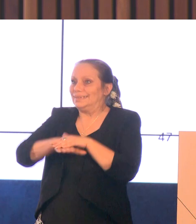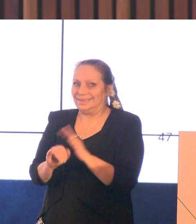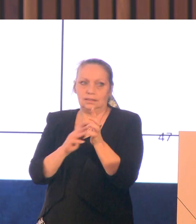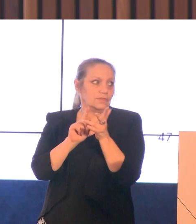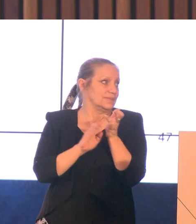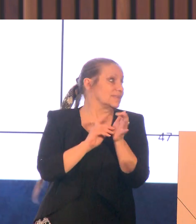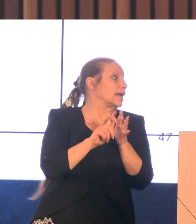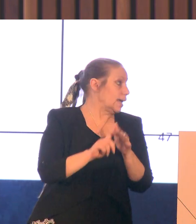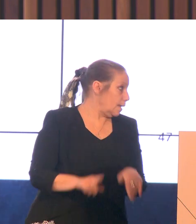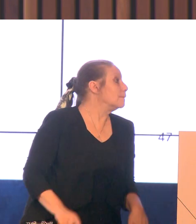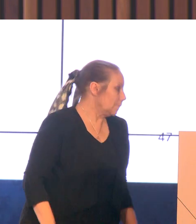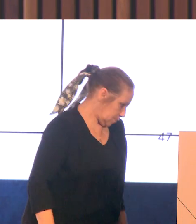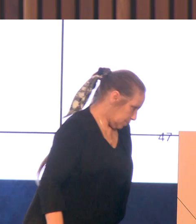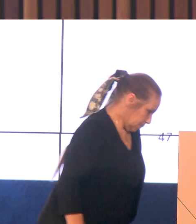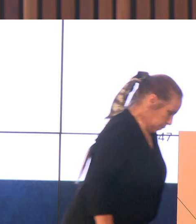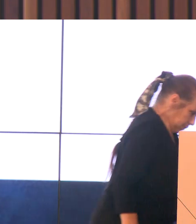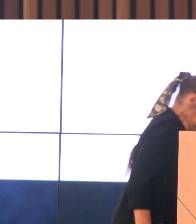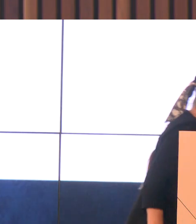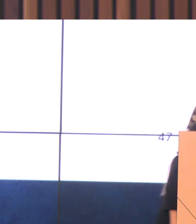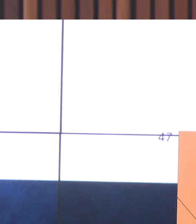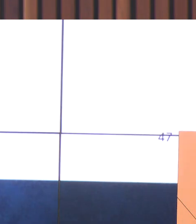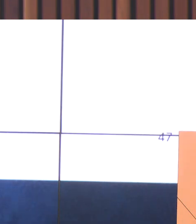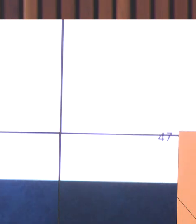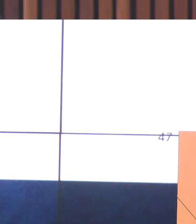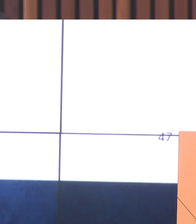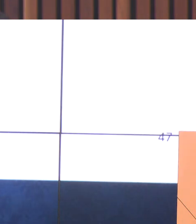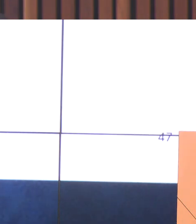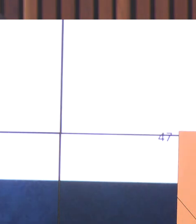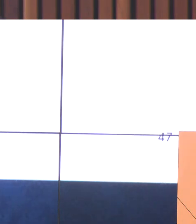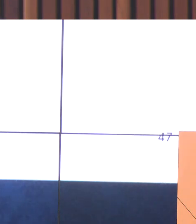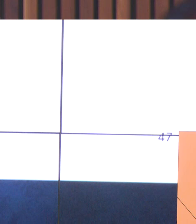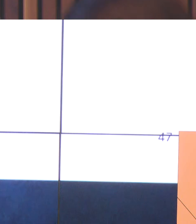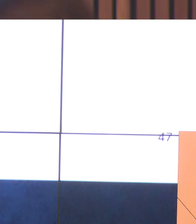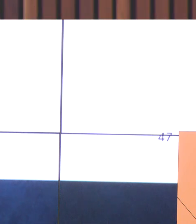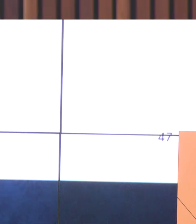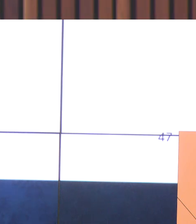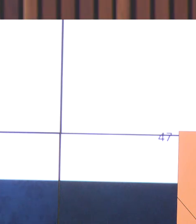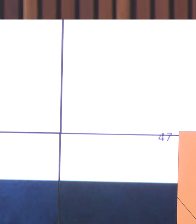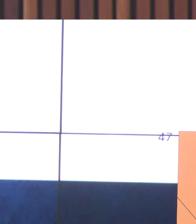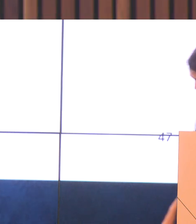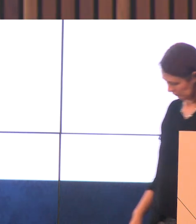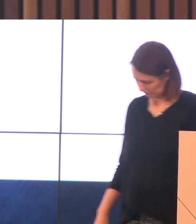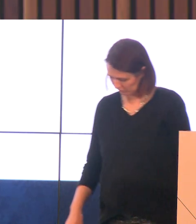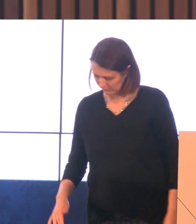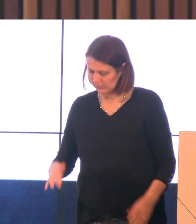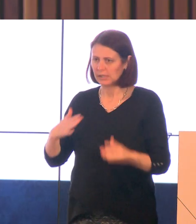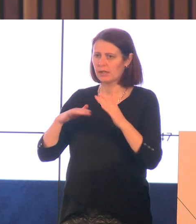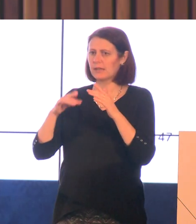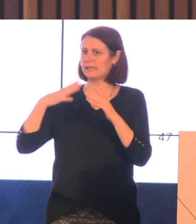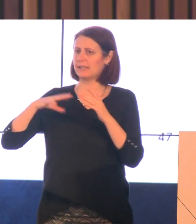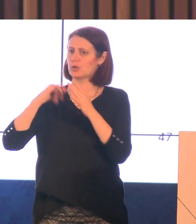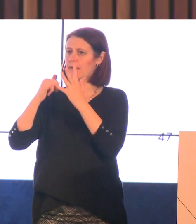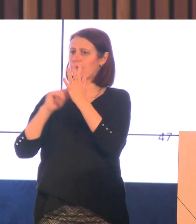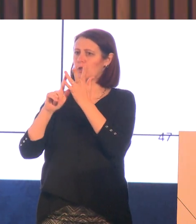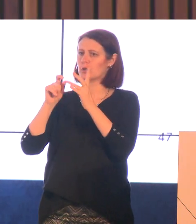scheme. There needs to be a slope at the end of the edge, at the edge of the NDIS,